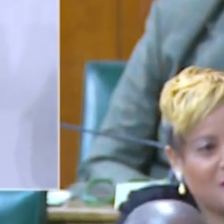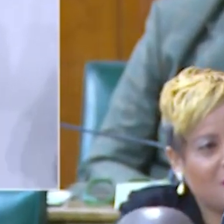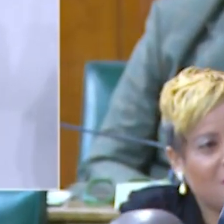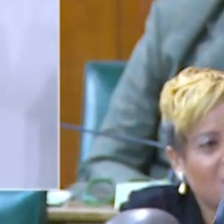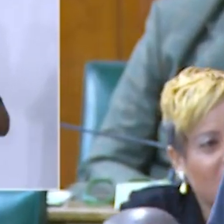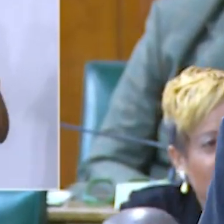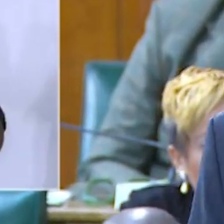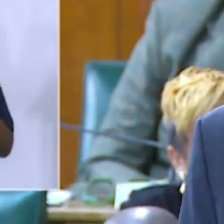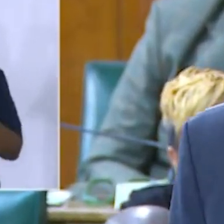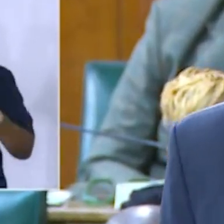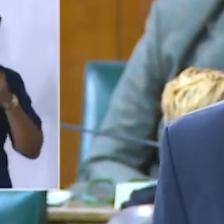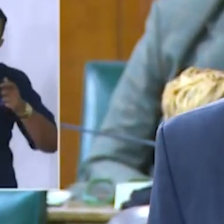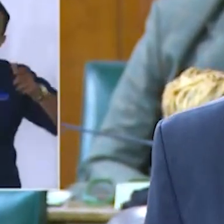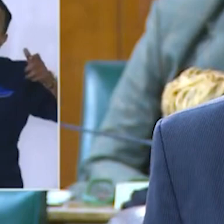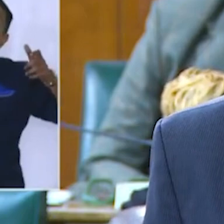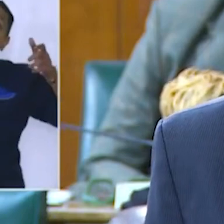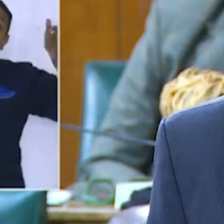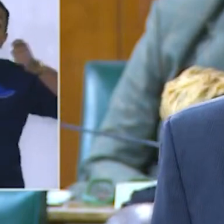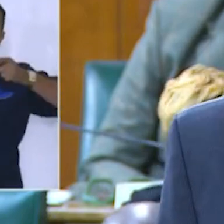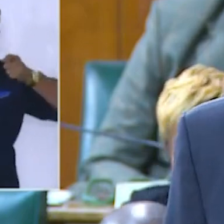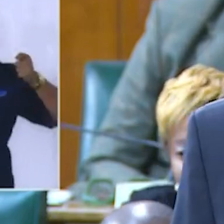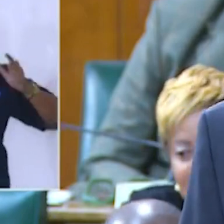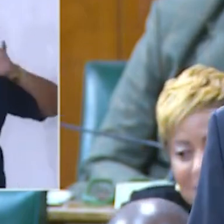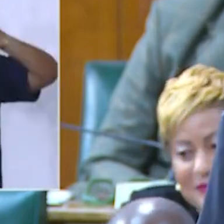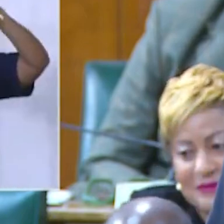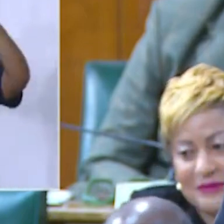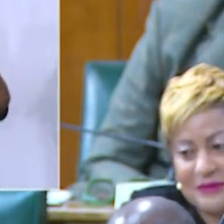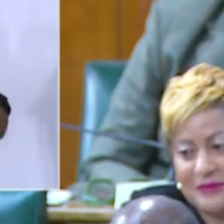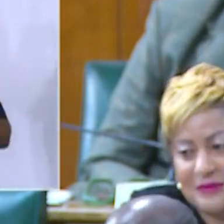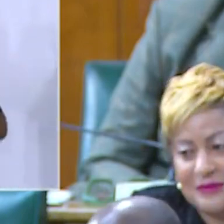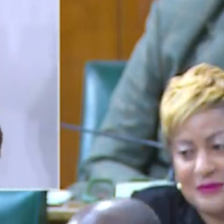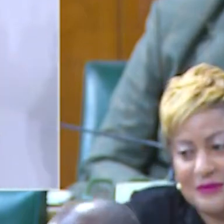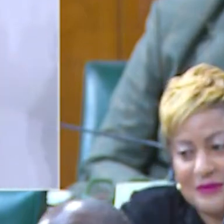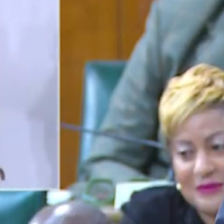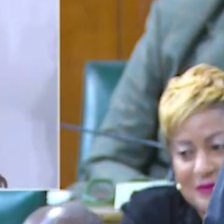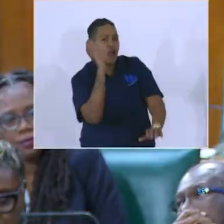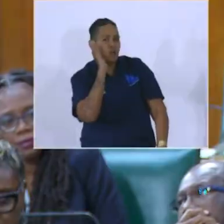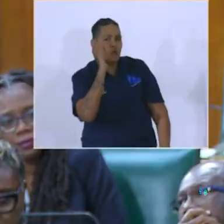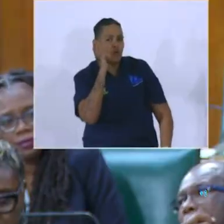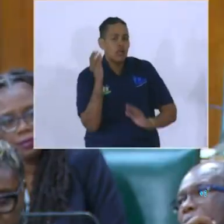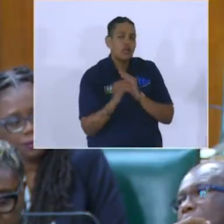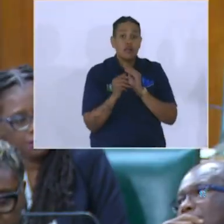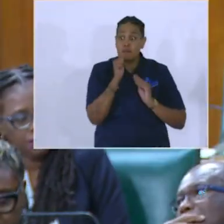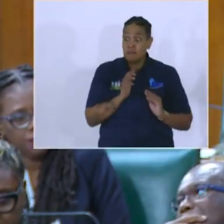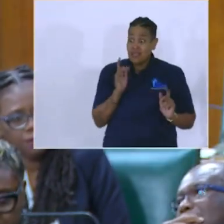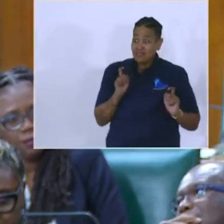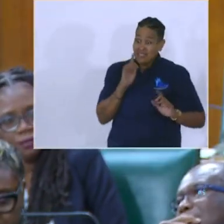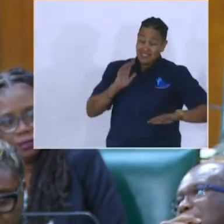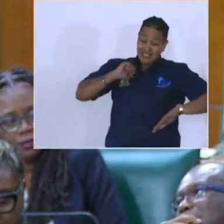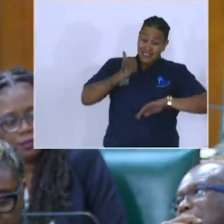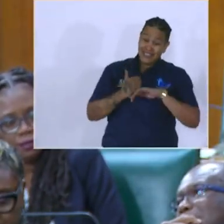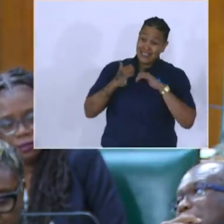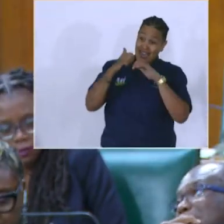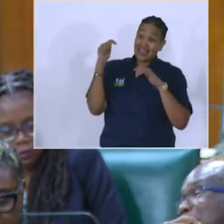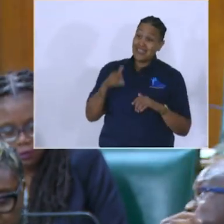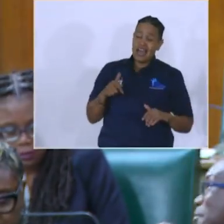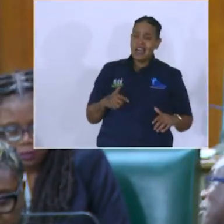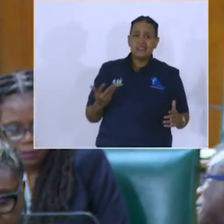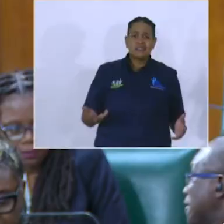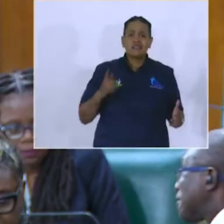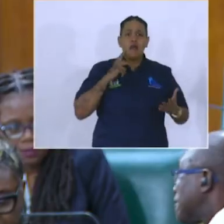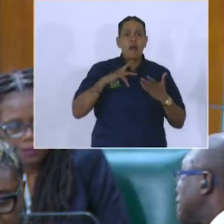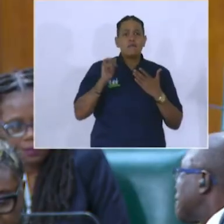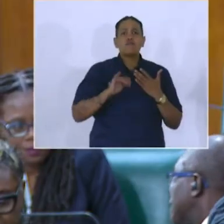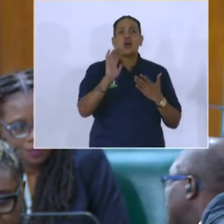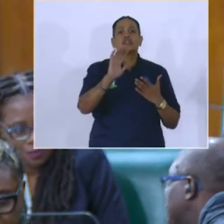sectors, attracting global investment and creating thousands of jobs. To catalyze the